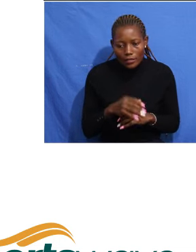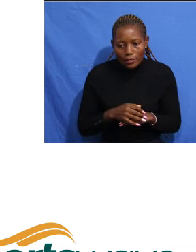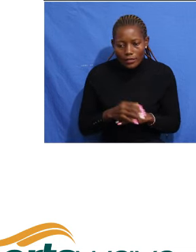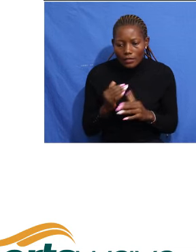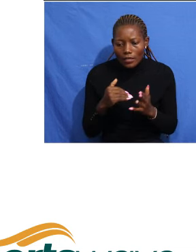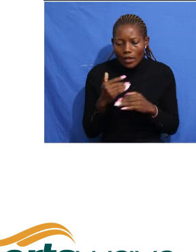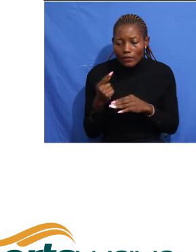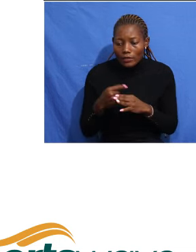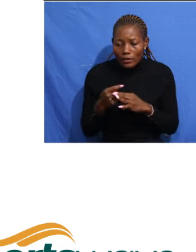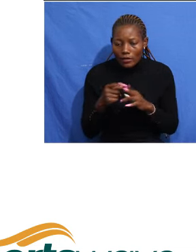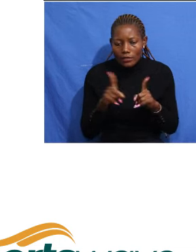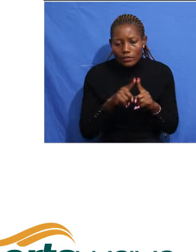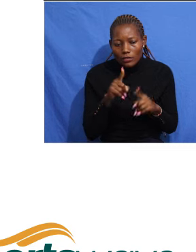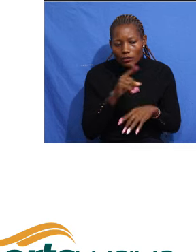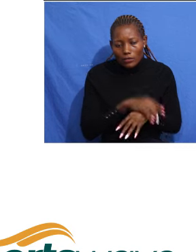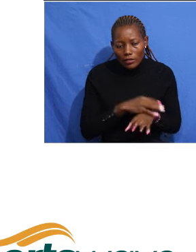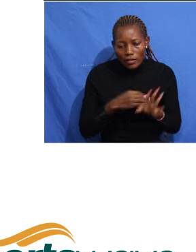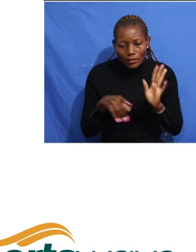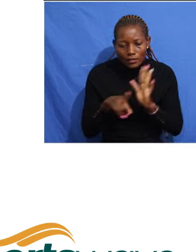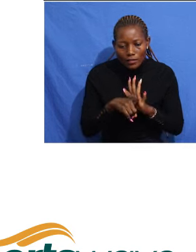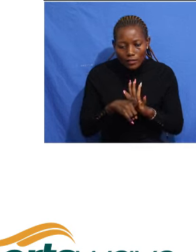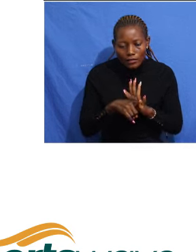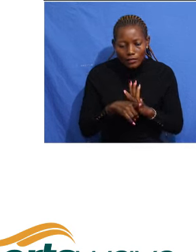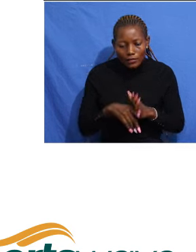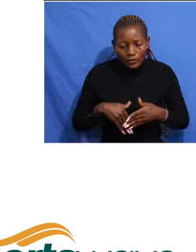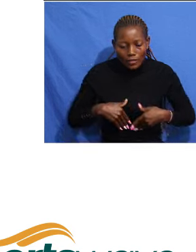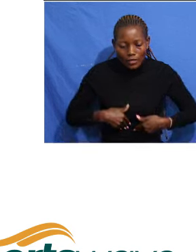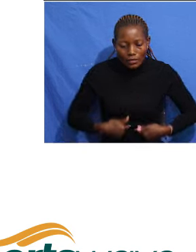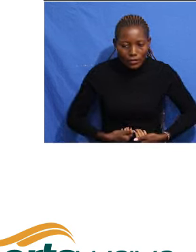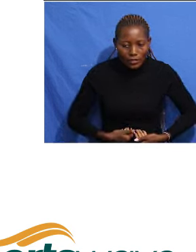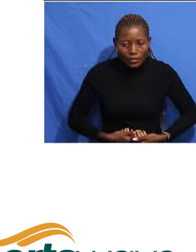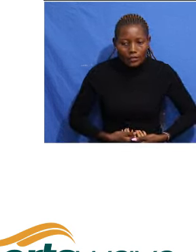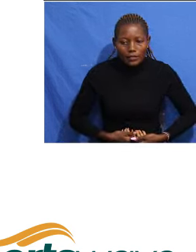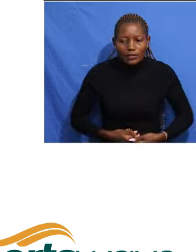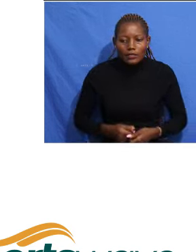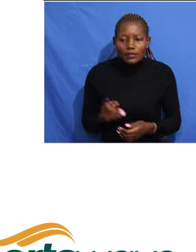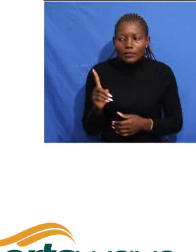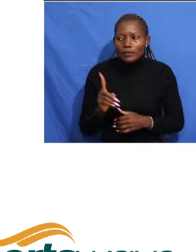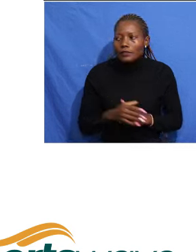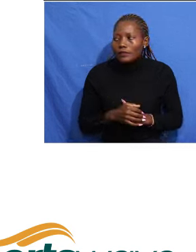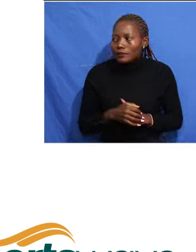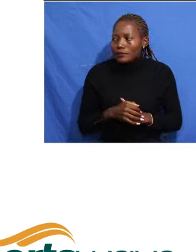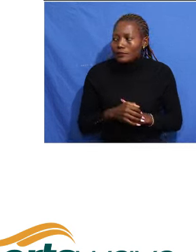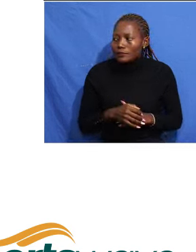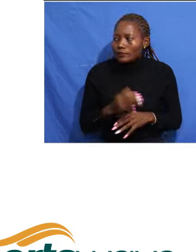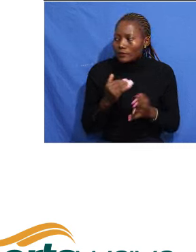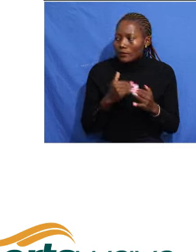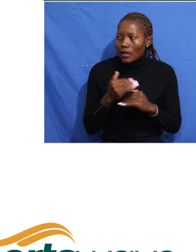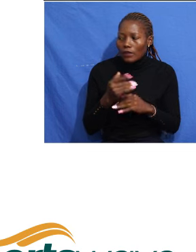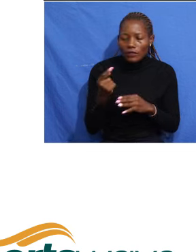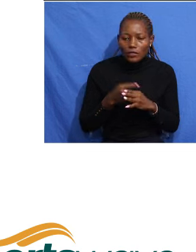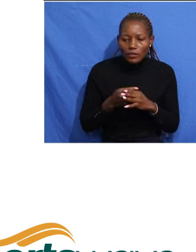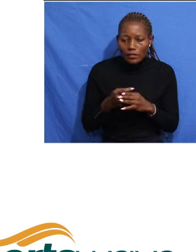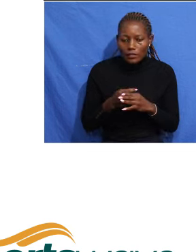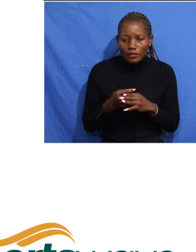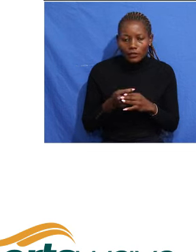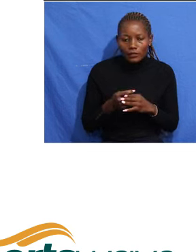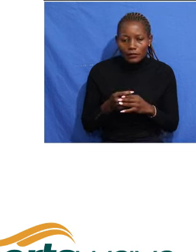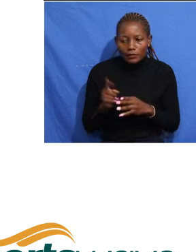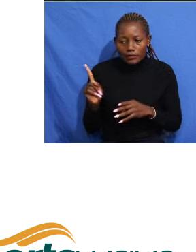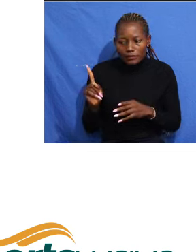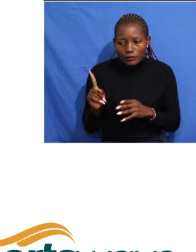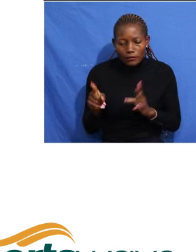you also get negative effect of fatigue. And this is easy math. So right after the training, negative effect is bigger